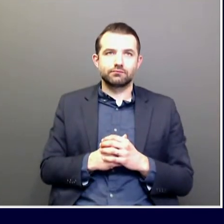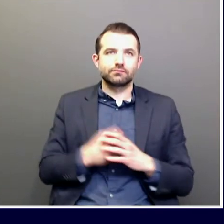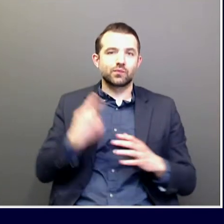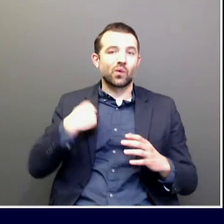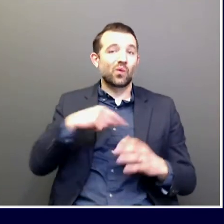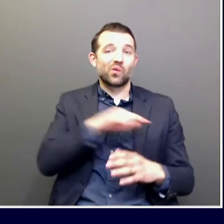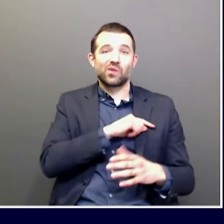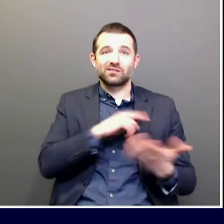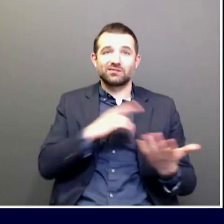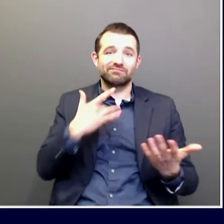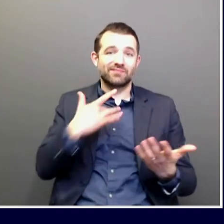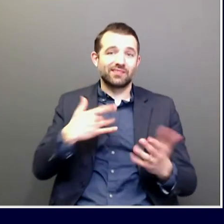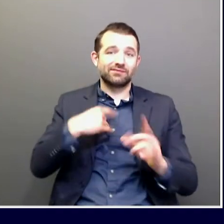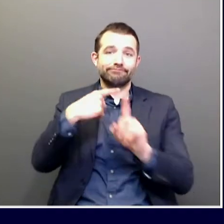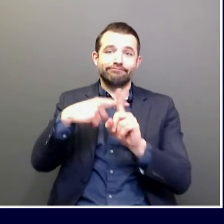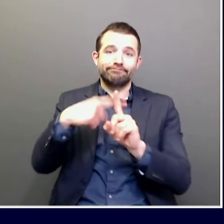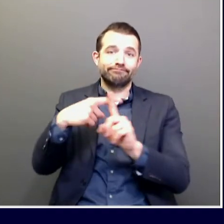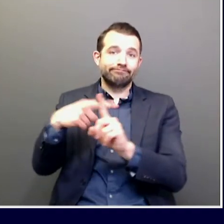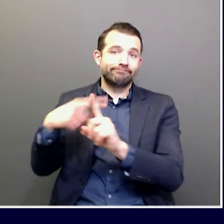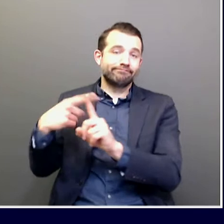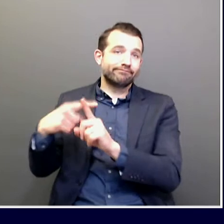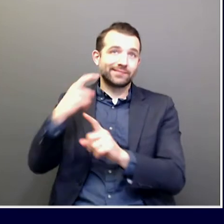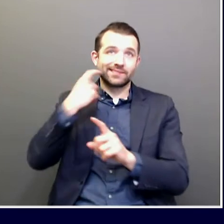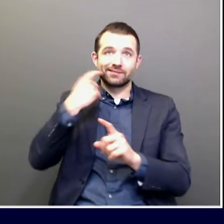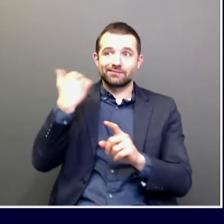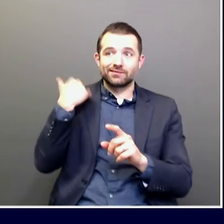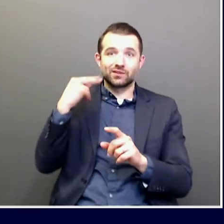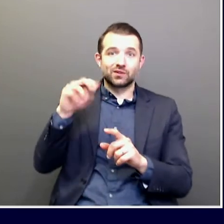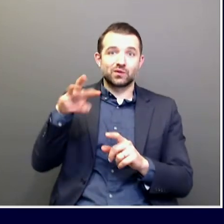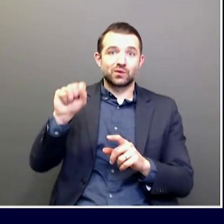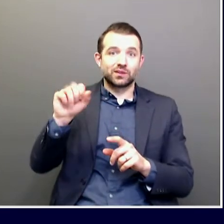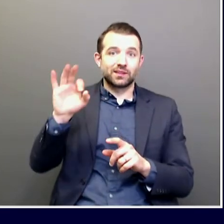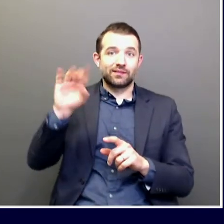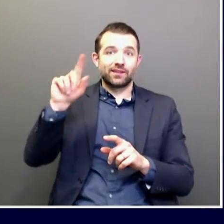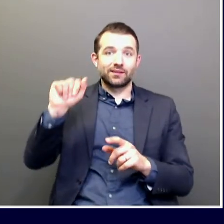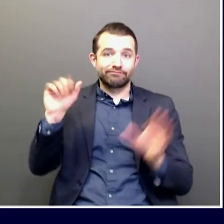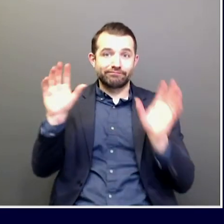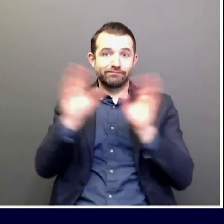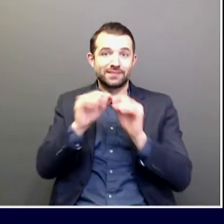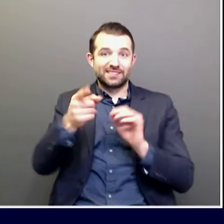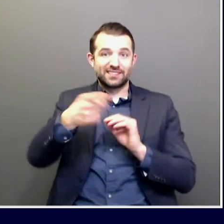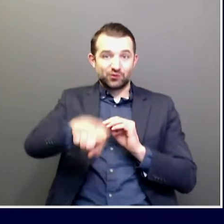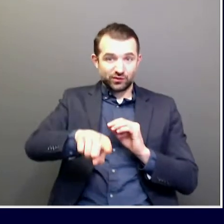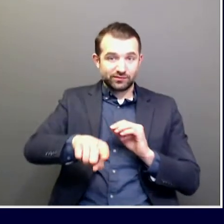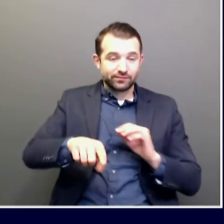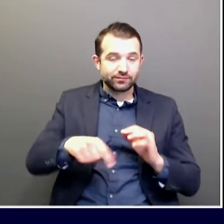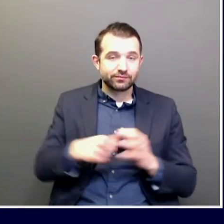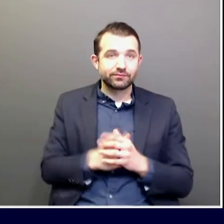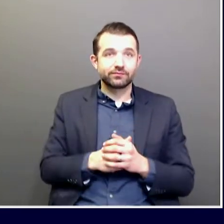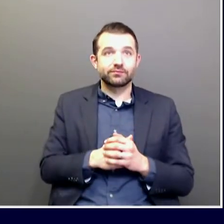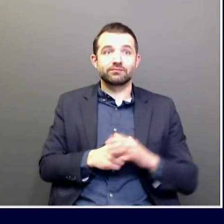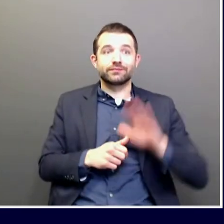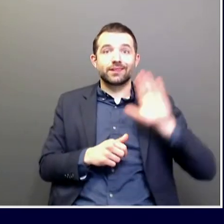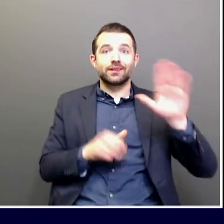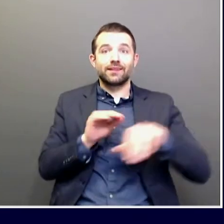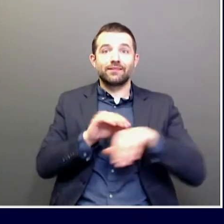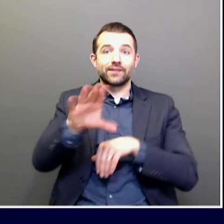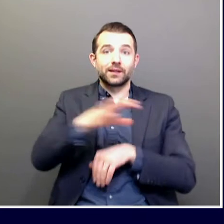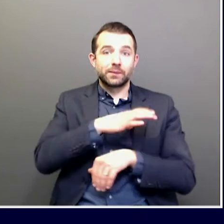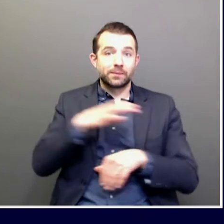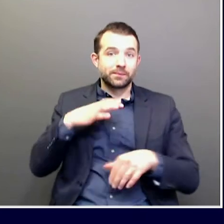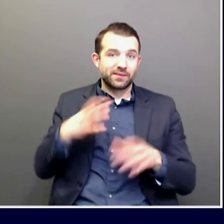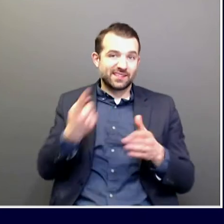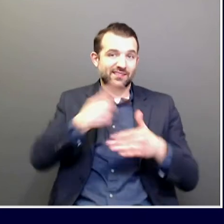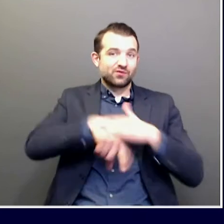Those are solid and tangible steps that will hopefully mean that the vaccine is here in the not too distant future. What we've understood